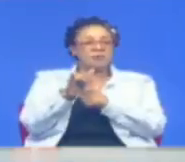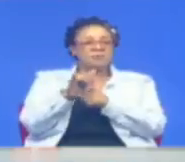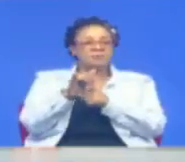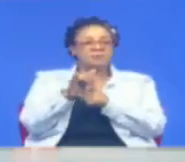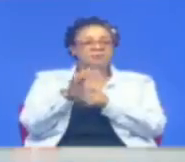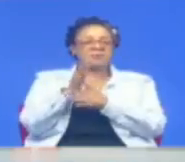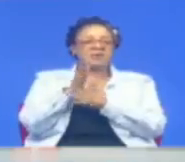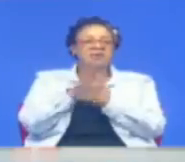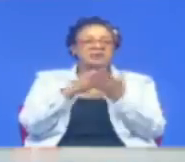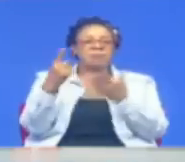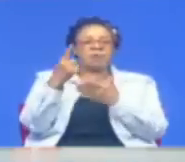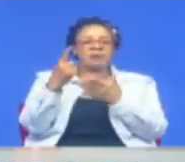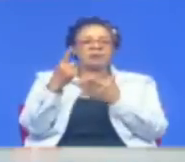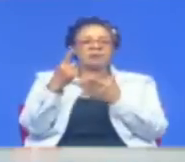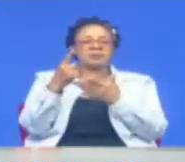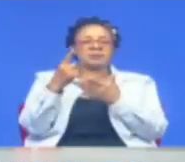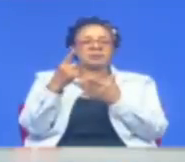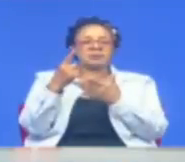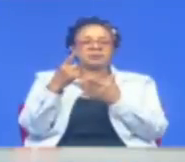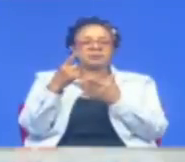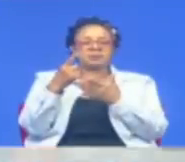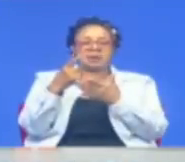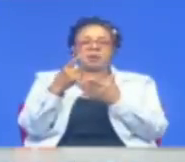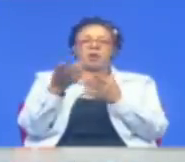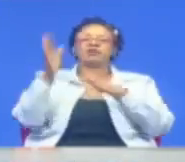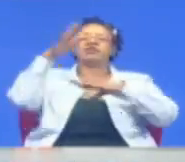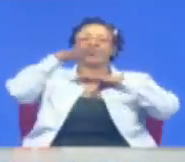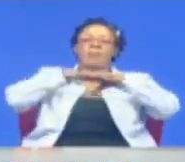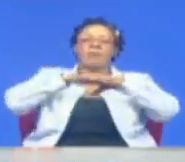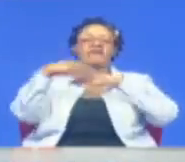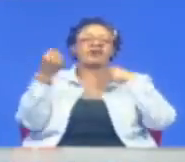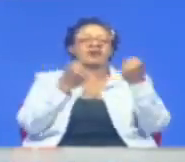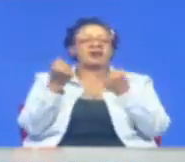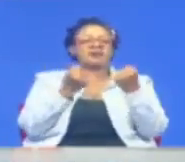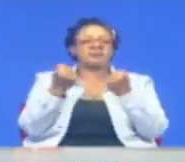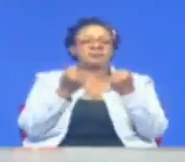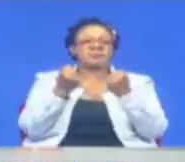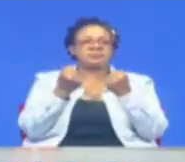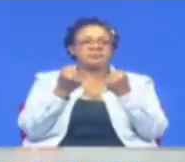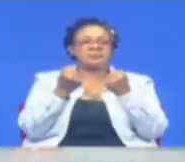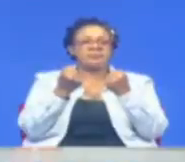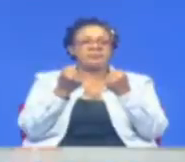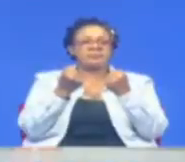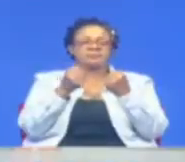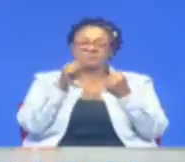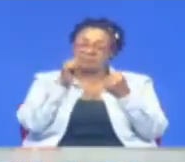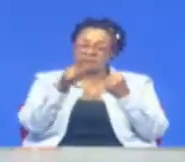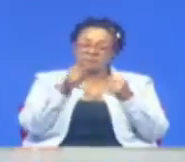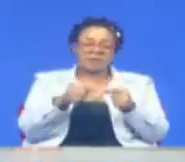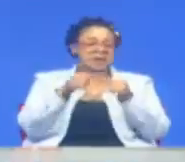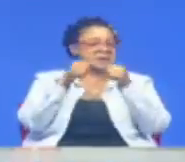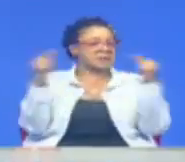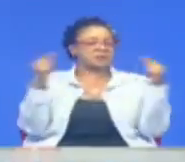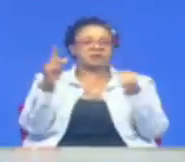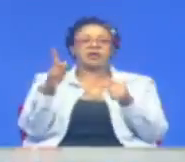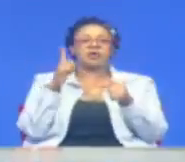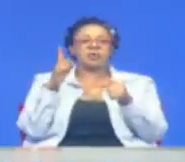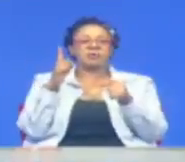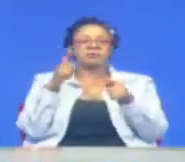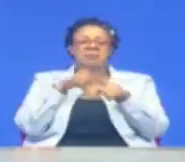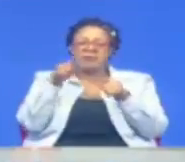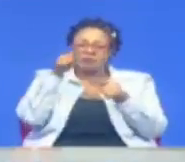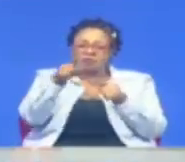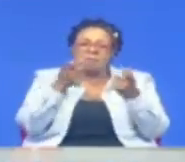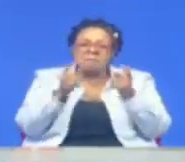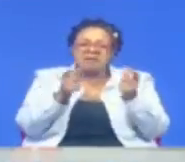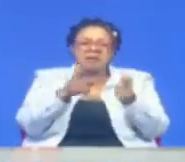someone who is outside of his car roof, which are against the law, but you are there covering, then the